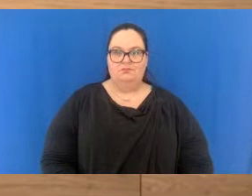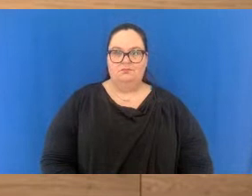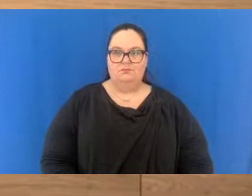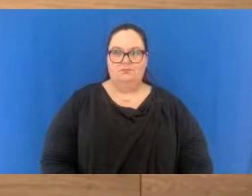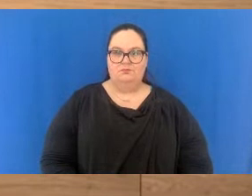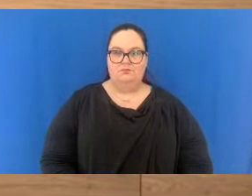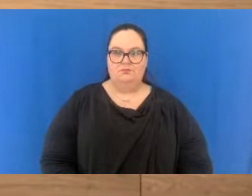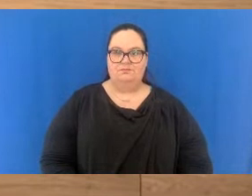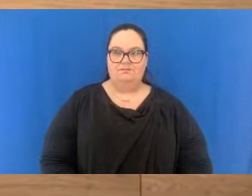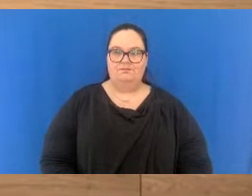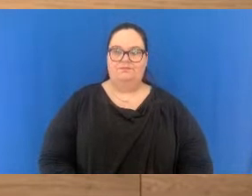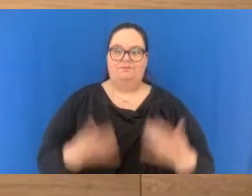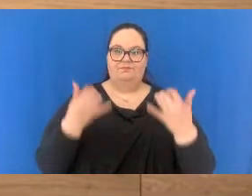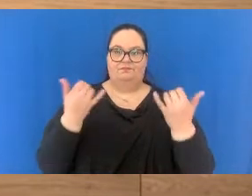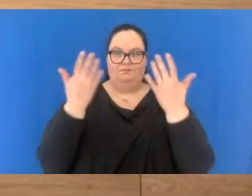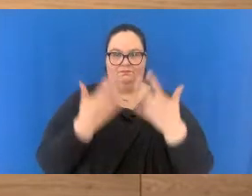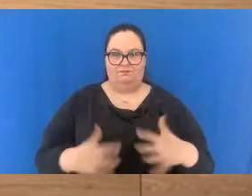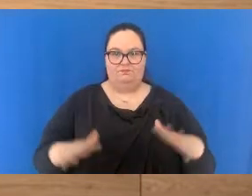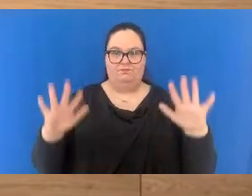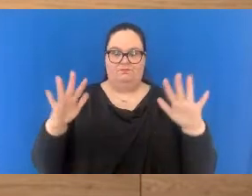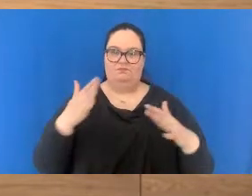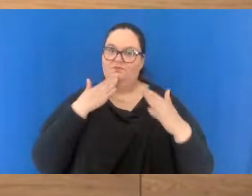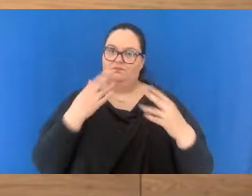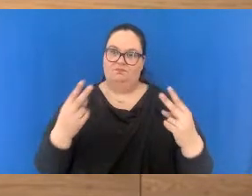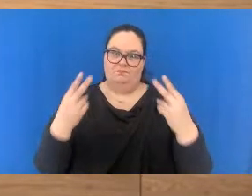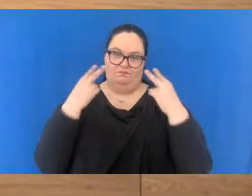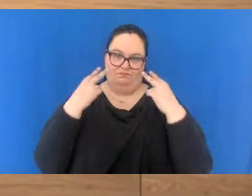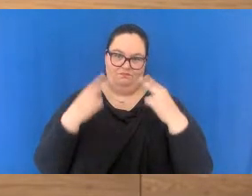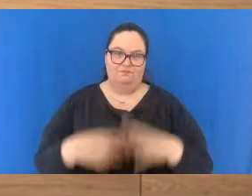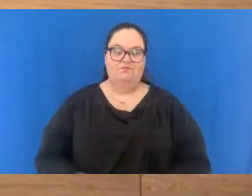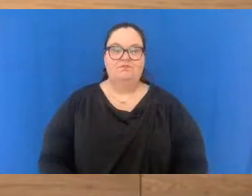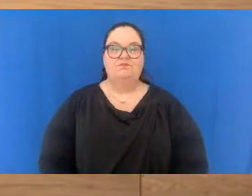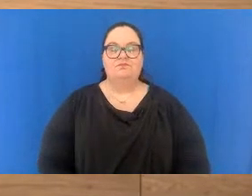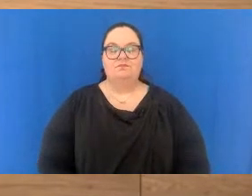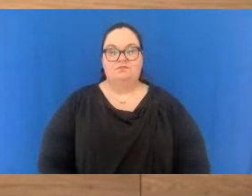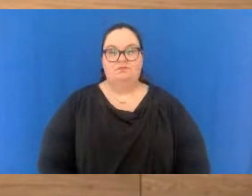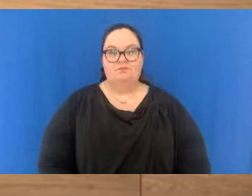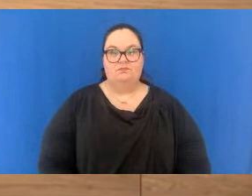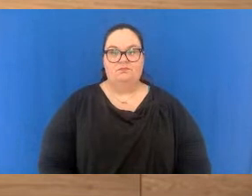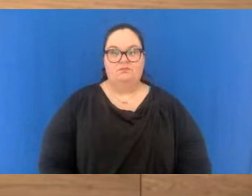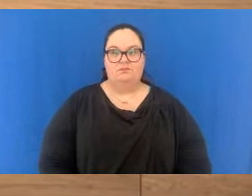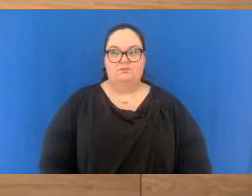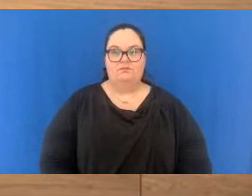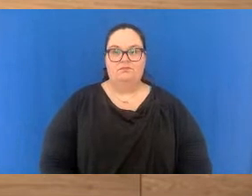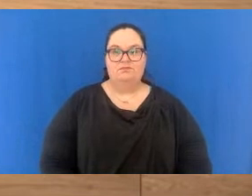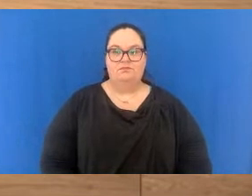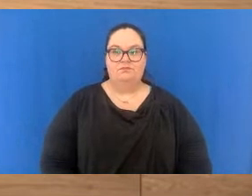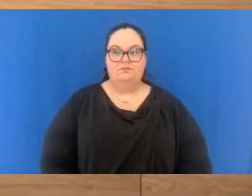That concludes. Voilà qui m'a fait la mise à jour d'aujourd'hui. Merci. Merci beaucoup.